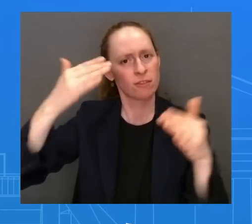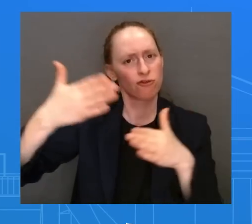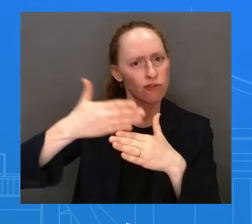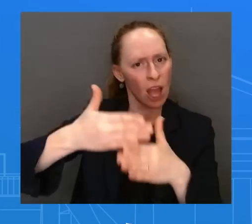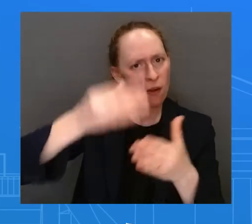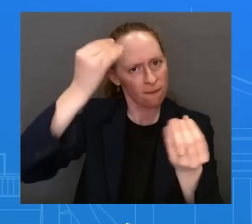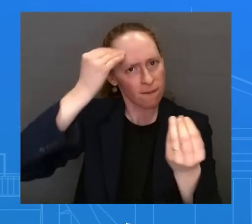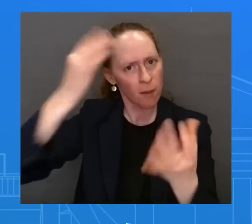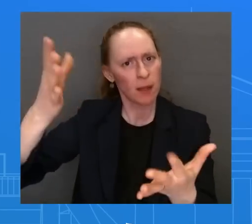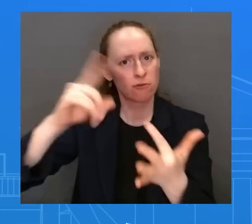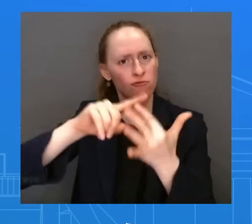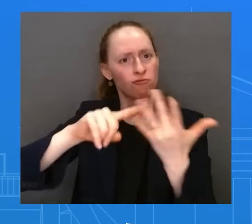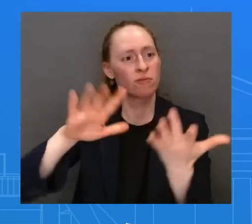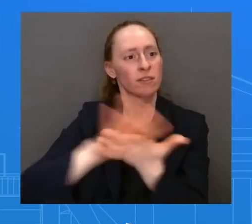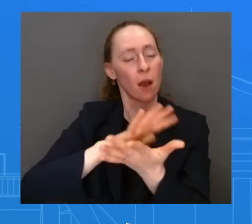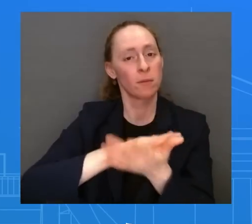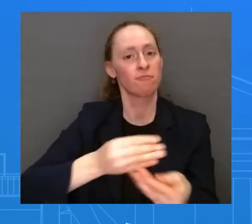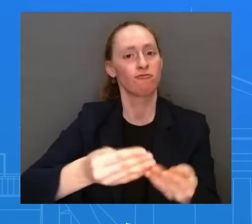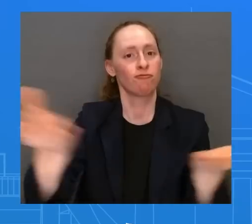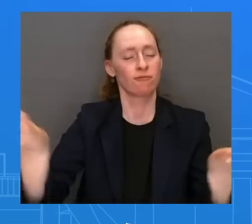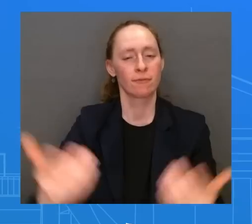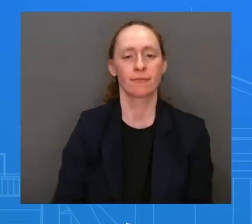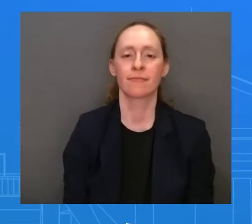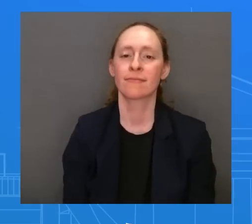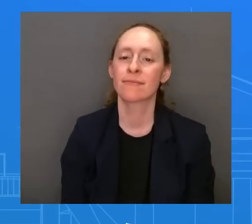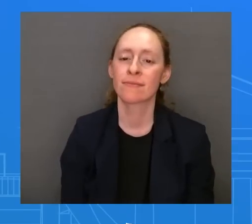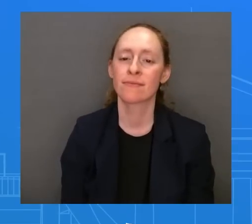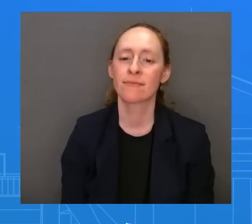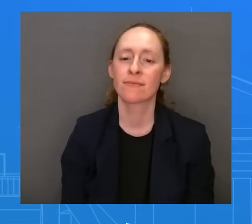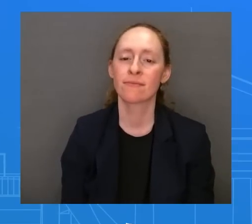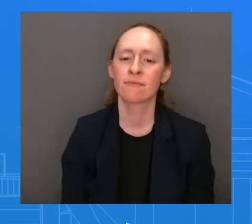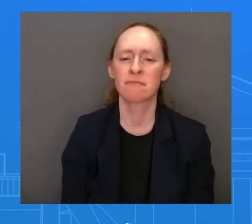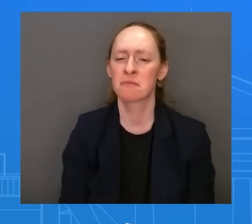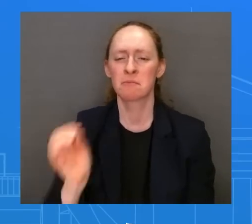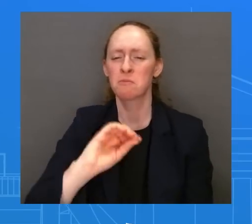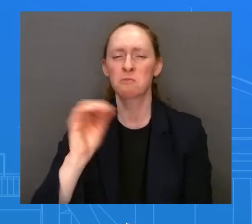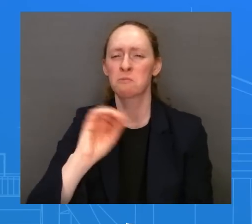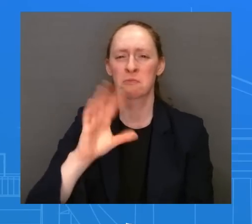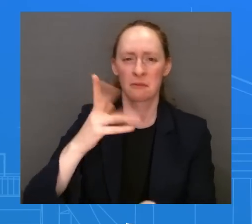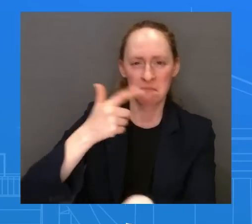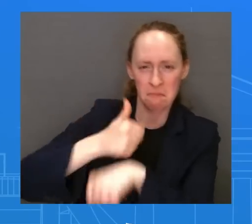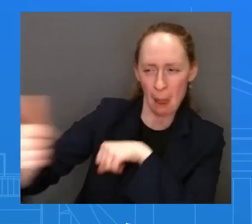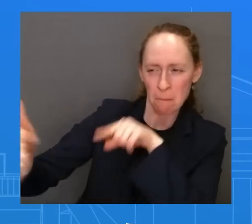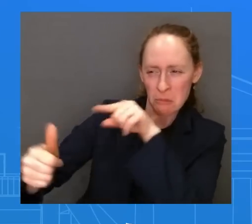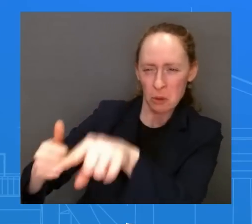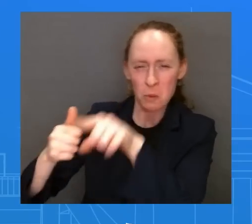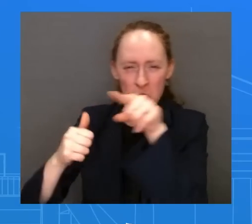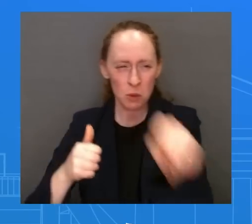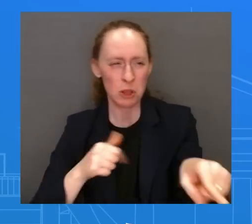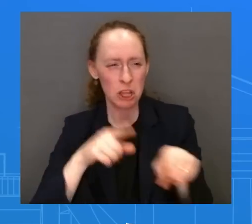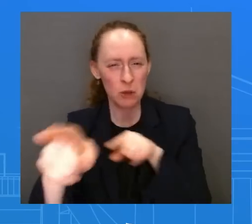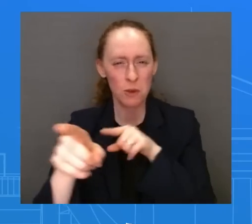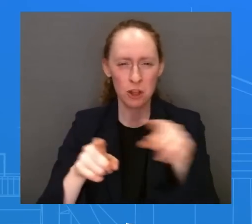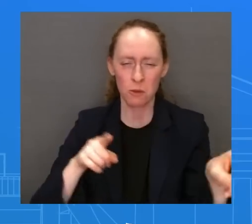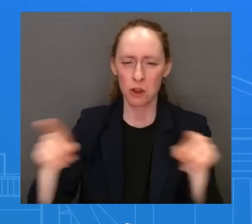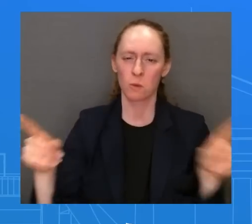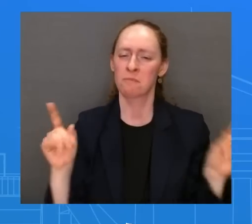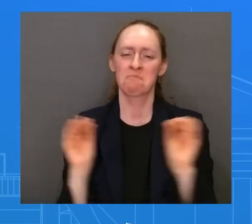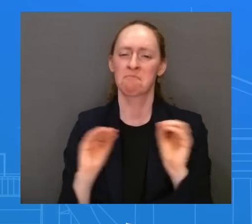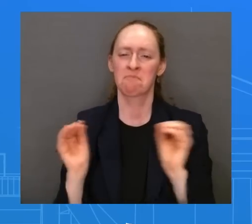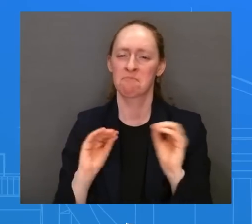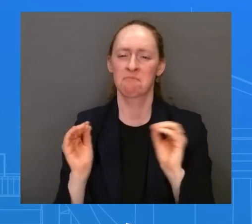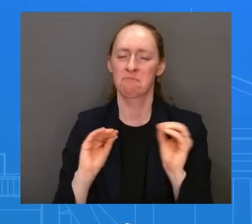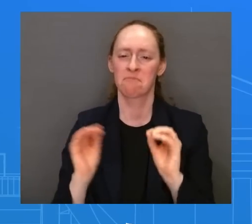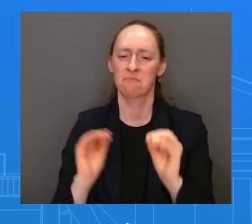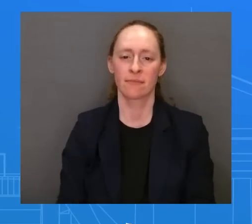about accountability today it's about understanding and I would also add that the as I said to Ed the review process isn't over this is this is the